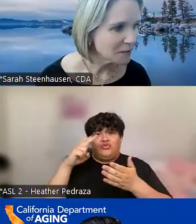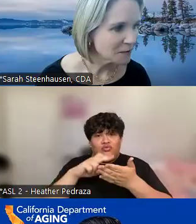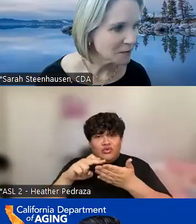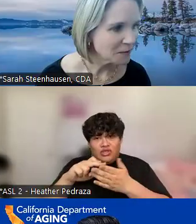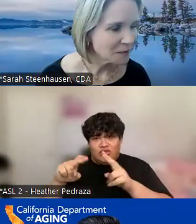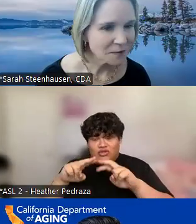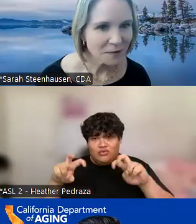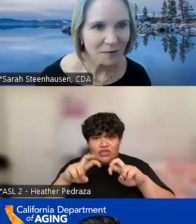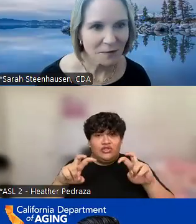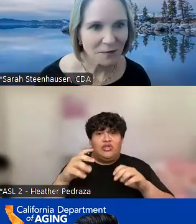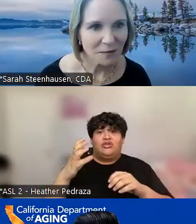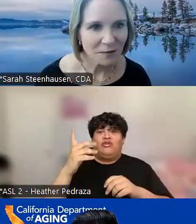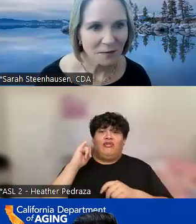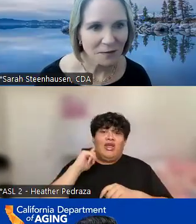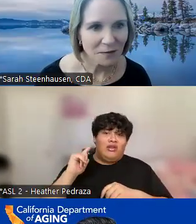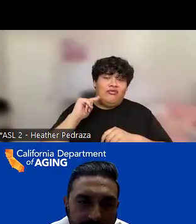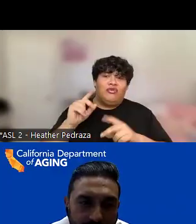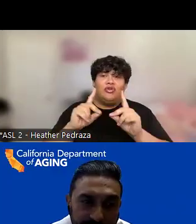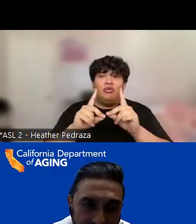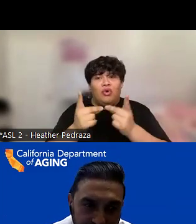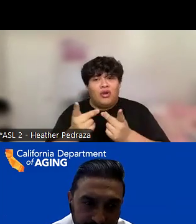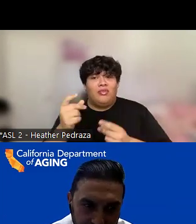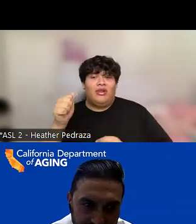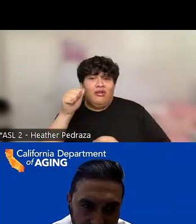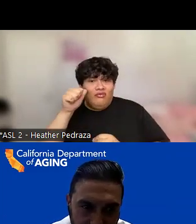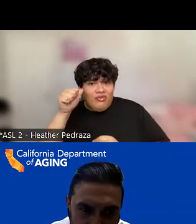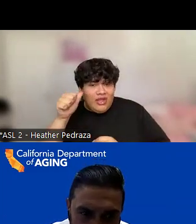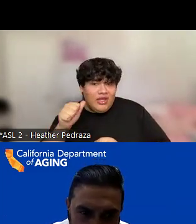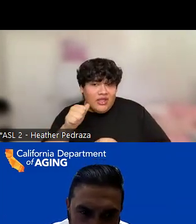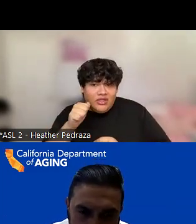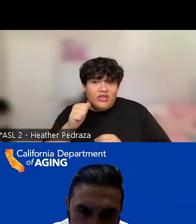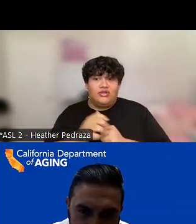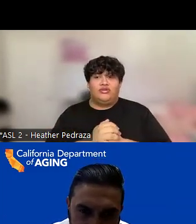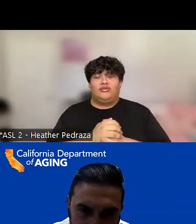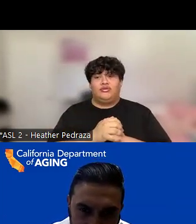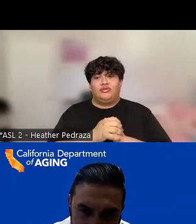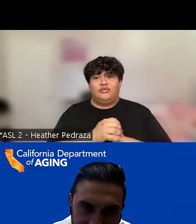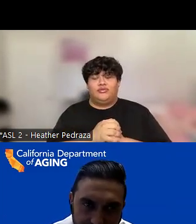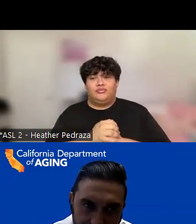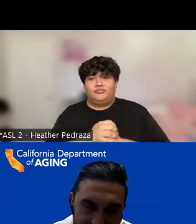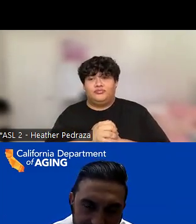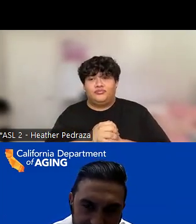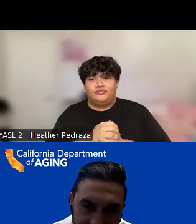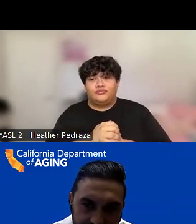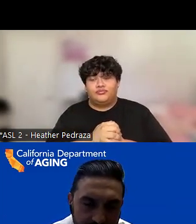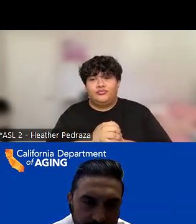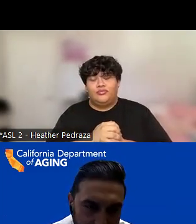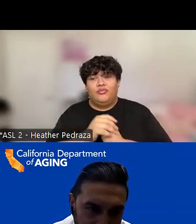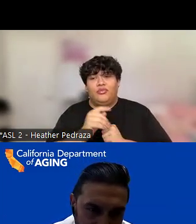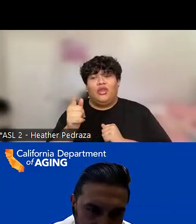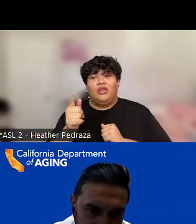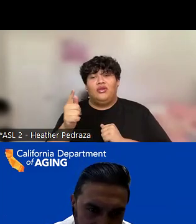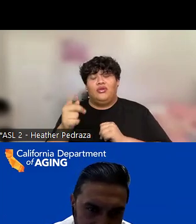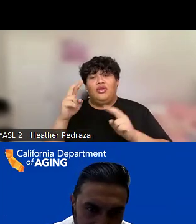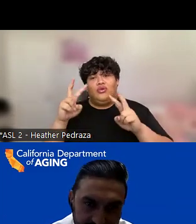Kunkel from Collaborative Consulting, who we're partnering with on this effort. And we're excited to partner with Collaborative Consulting because they bring extensive